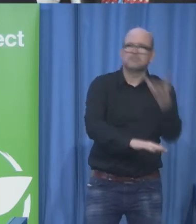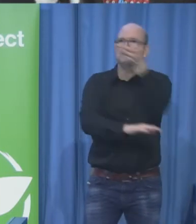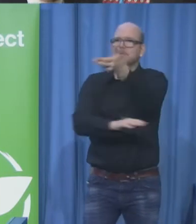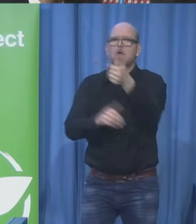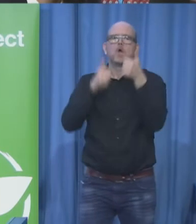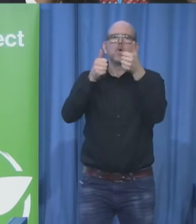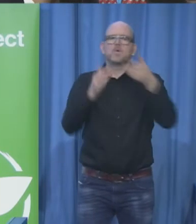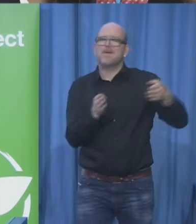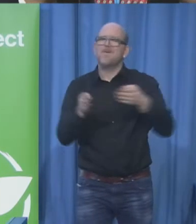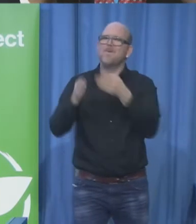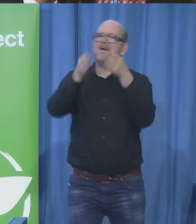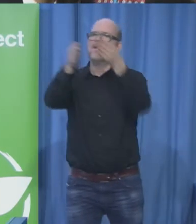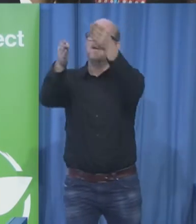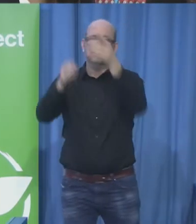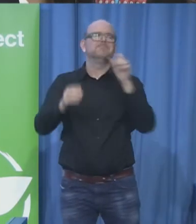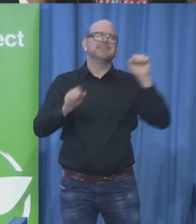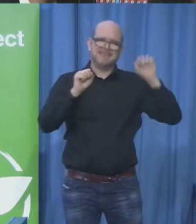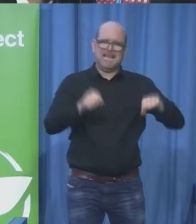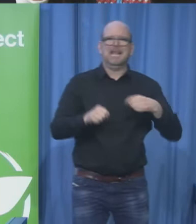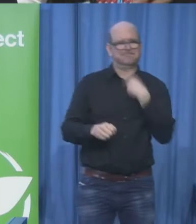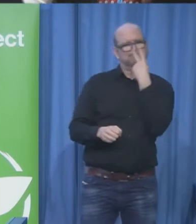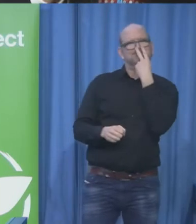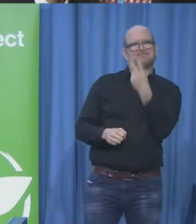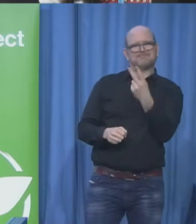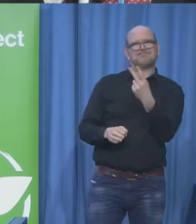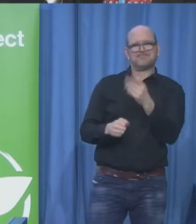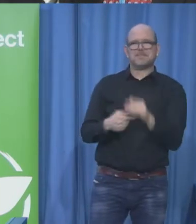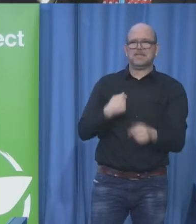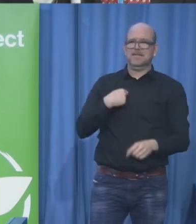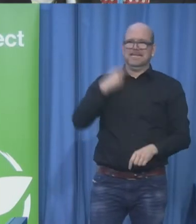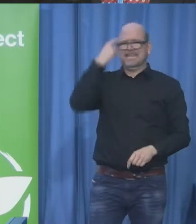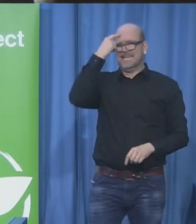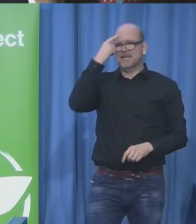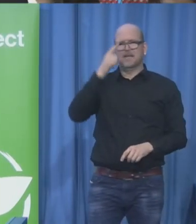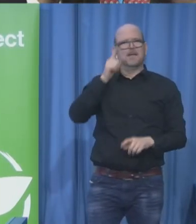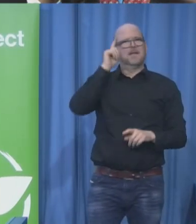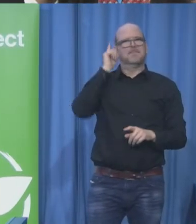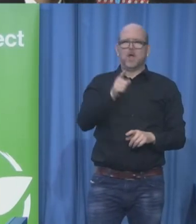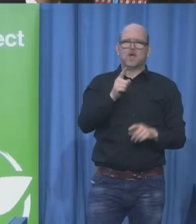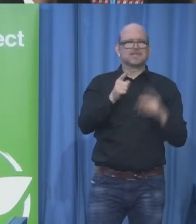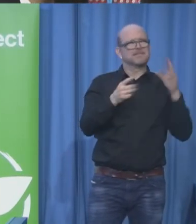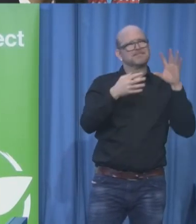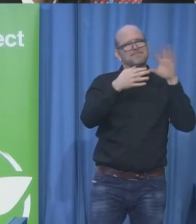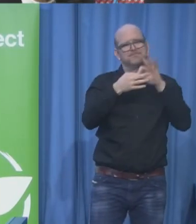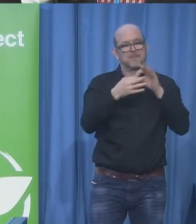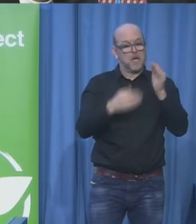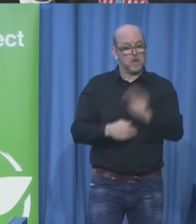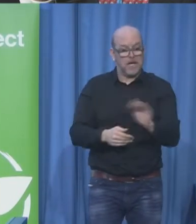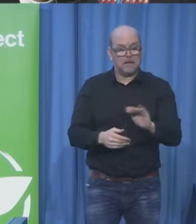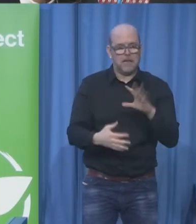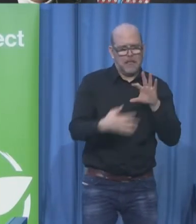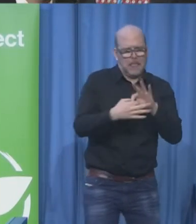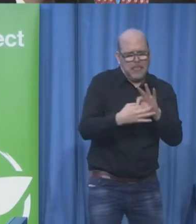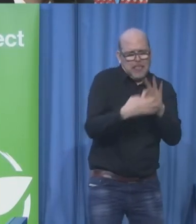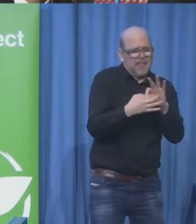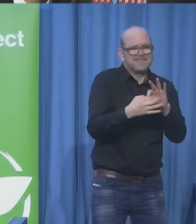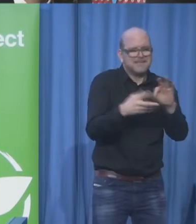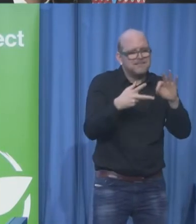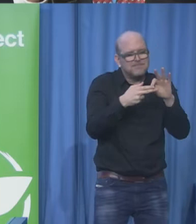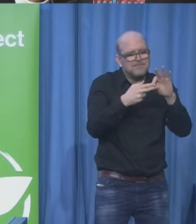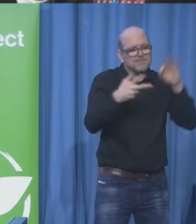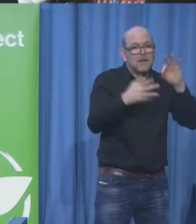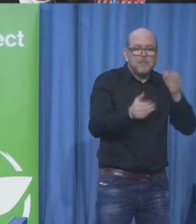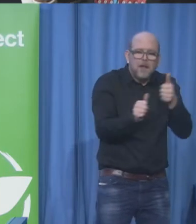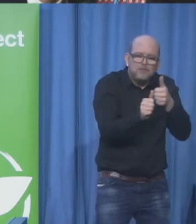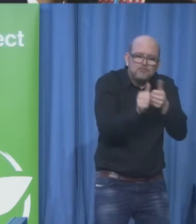of independence and opportunity, and basically ultimately say, yes, there is going to be some risk with the things